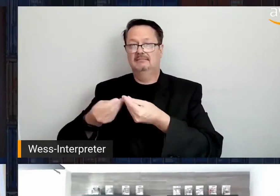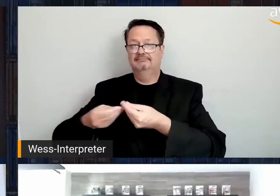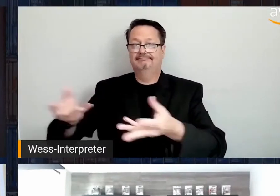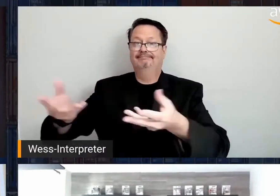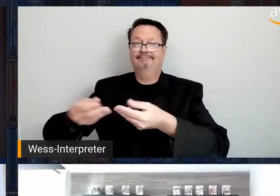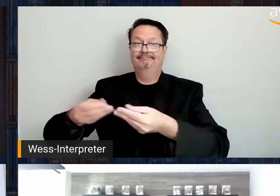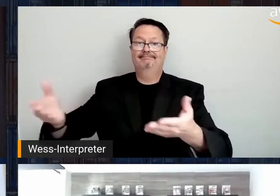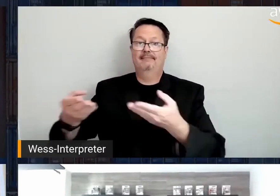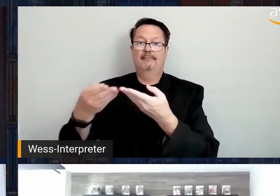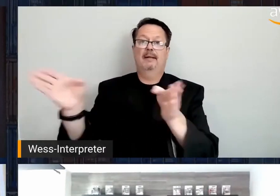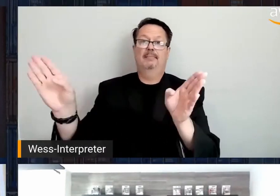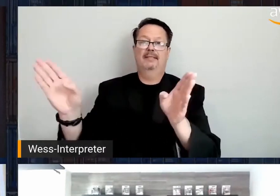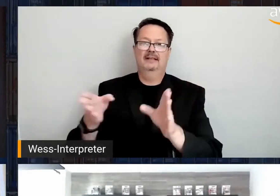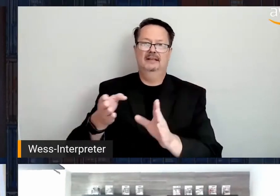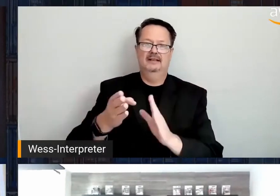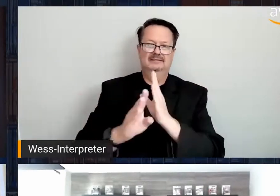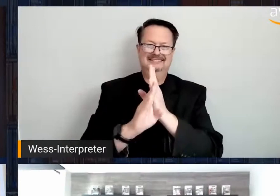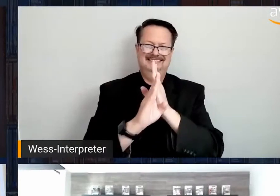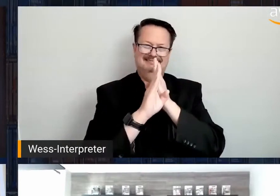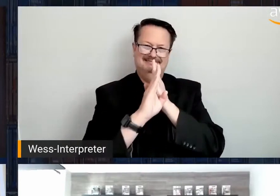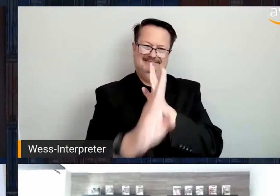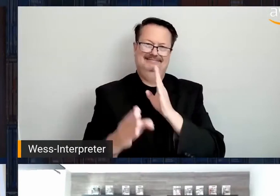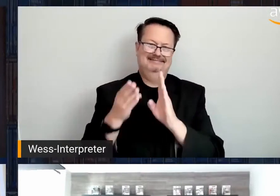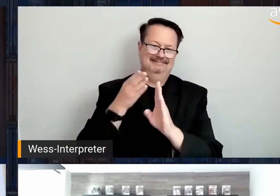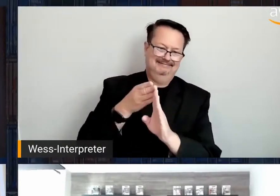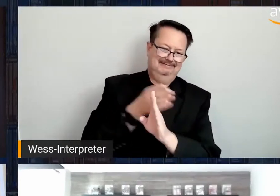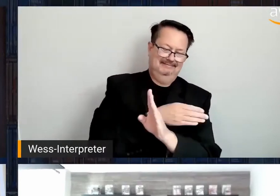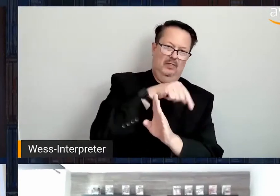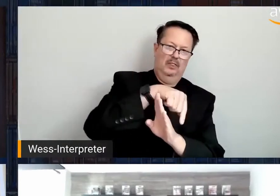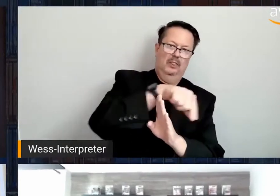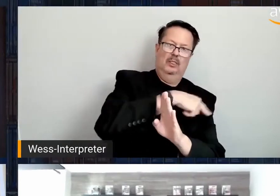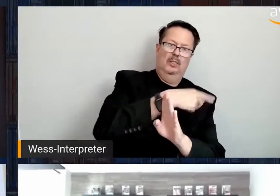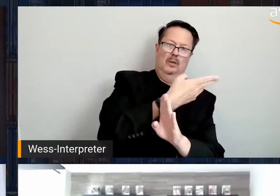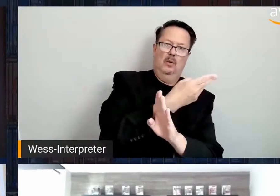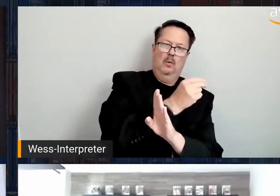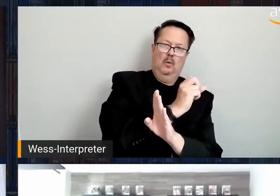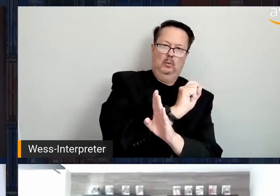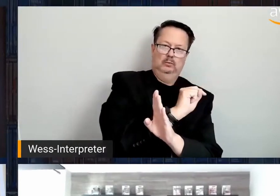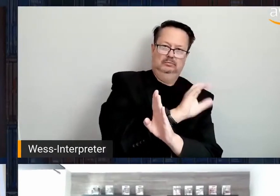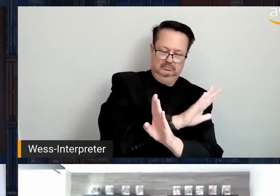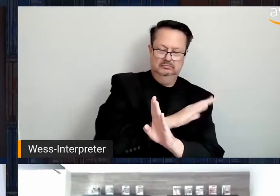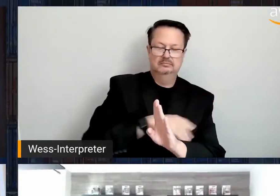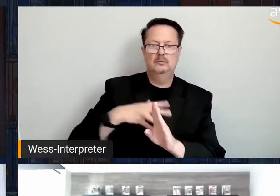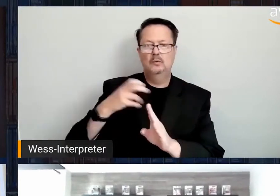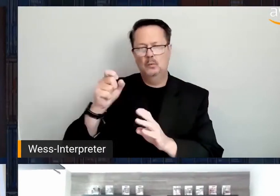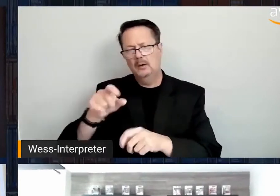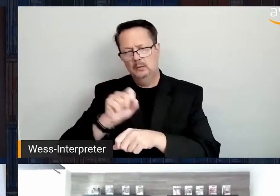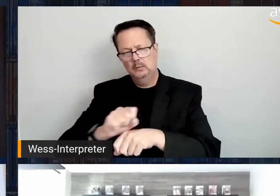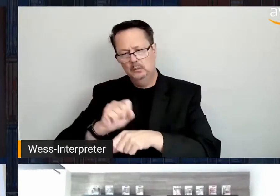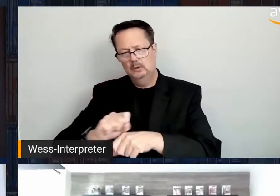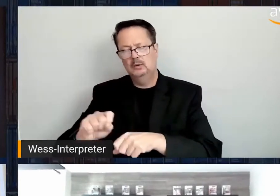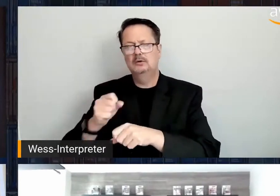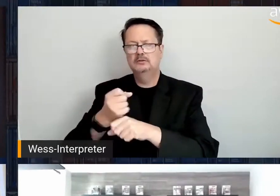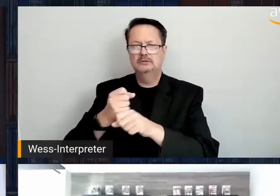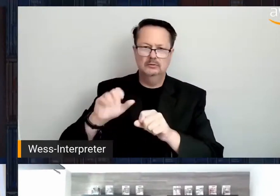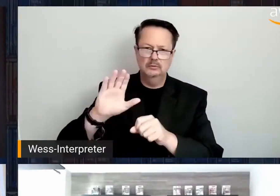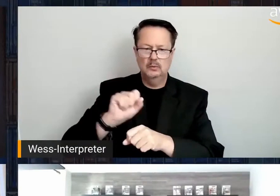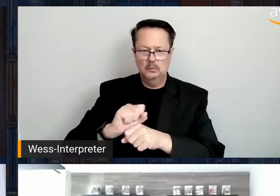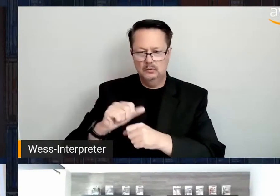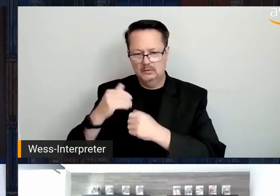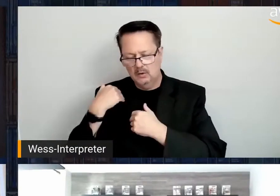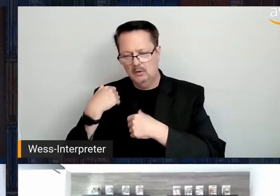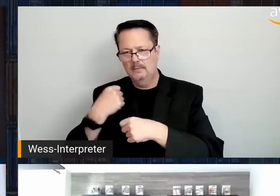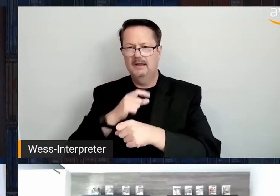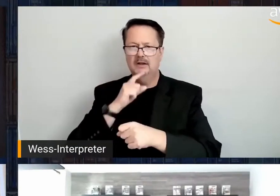walled off from that host as possible. Like we don't want, we want you working to secure your workloads and make sure those are as hardened as possible so